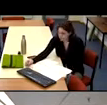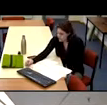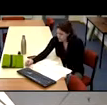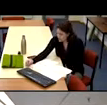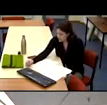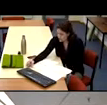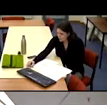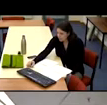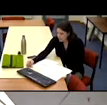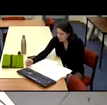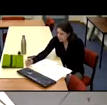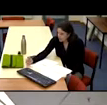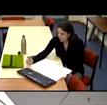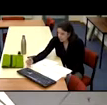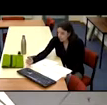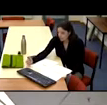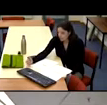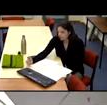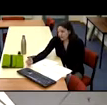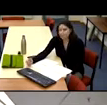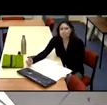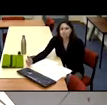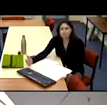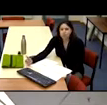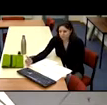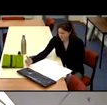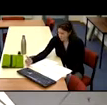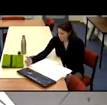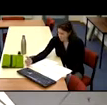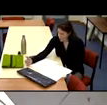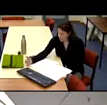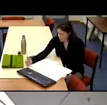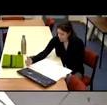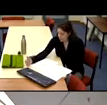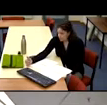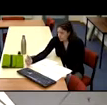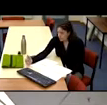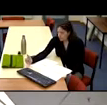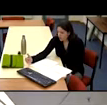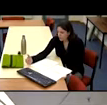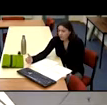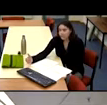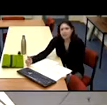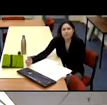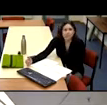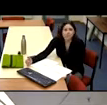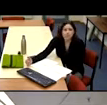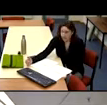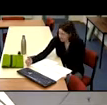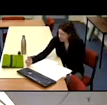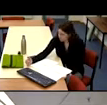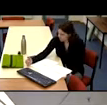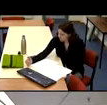moral duty to assist. Jennifer Hyman speaks of this as a form of charitable humanity, or a form of colonisation